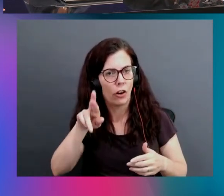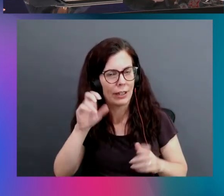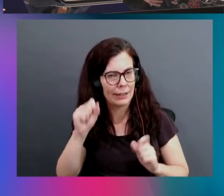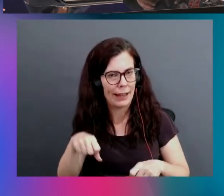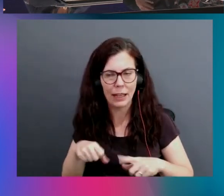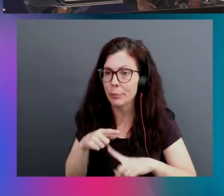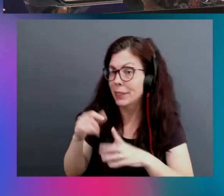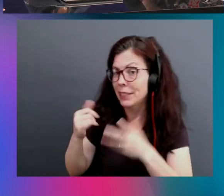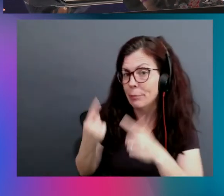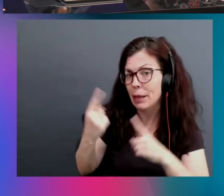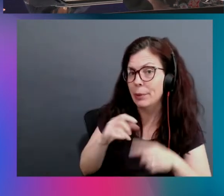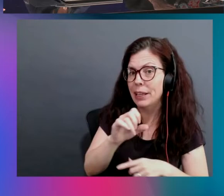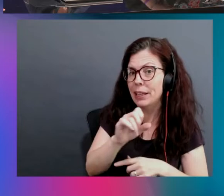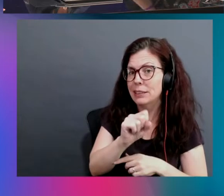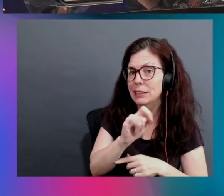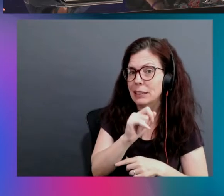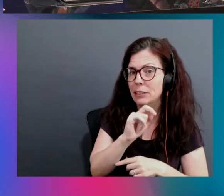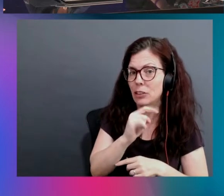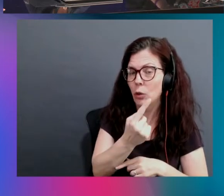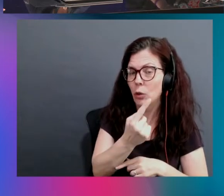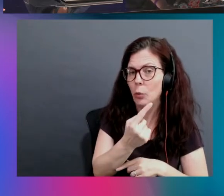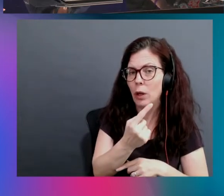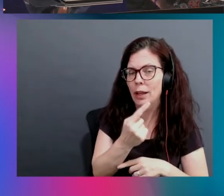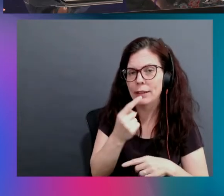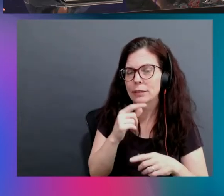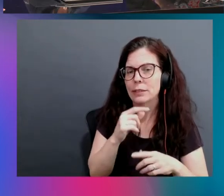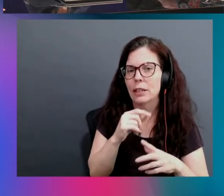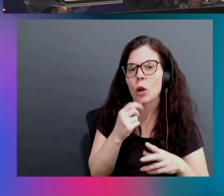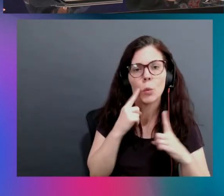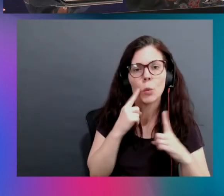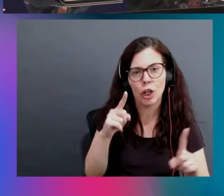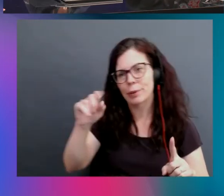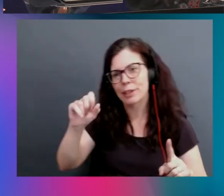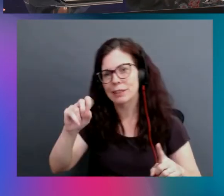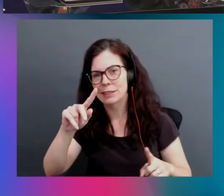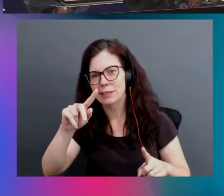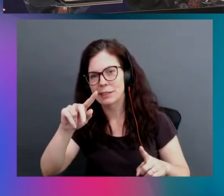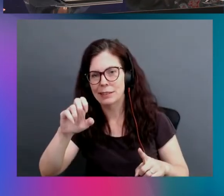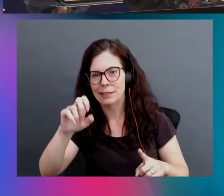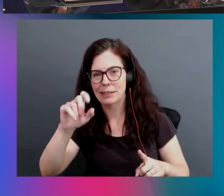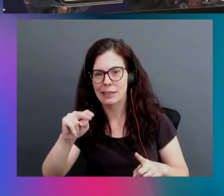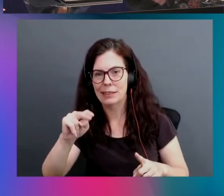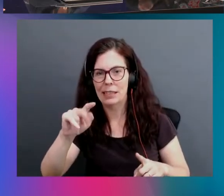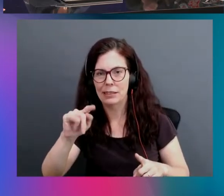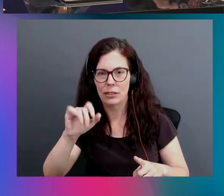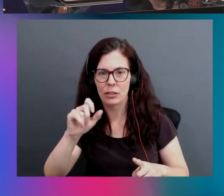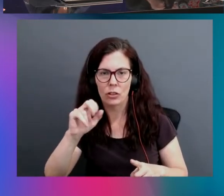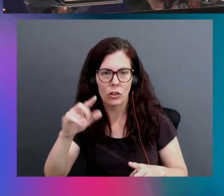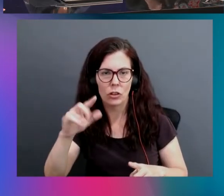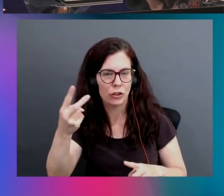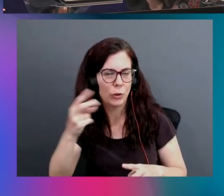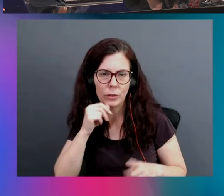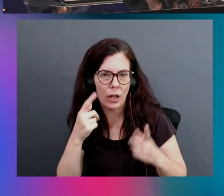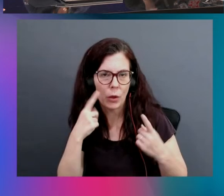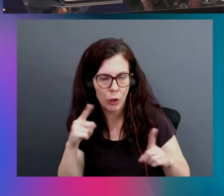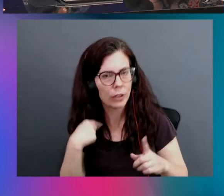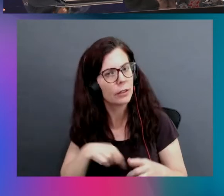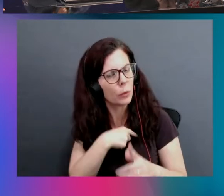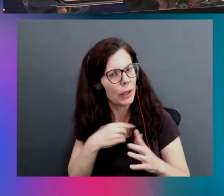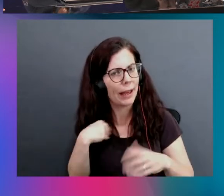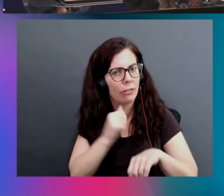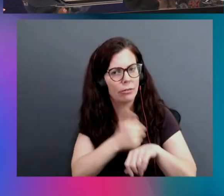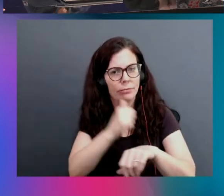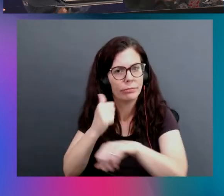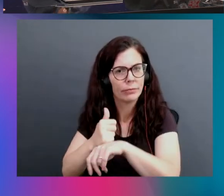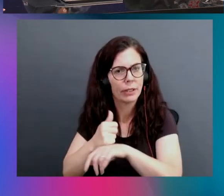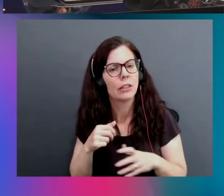with Sentinel-1. And we have Sentinel-2 and Sentinel-1 data in the Open Data Program and in ASDI, so you can pull those data sets, fuse